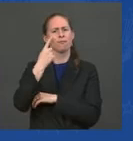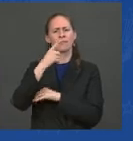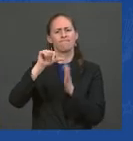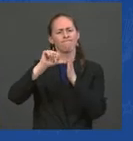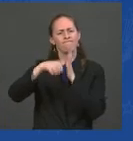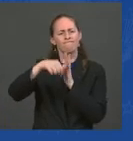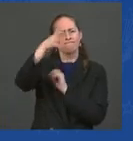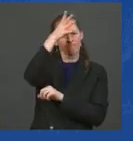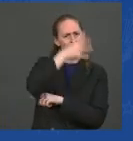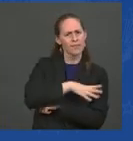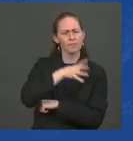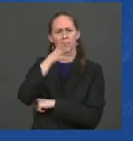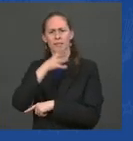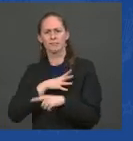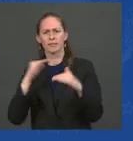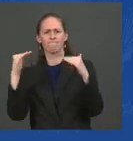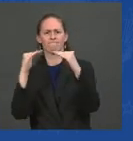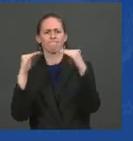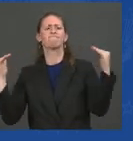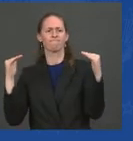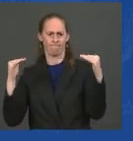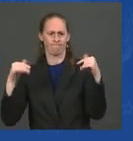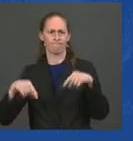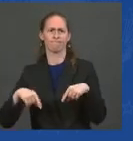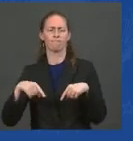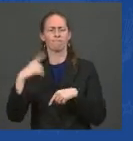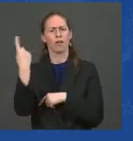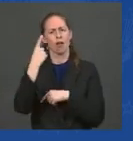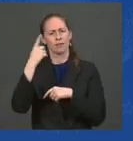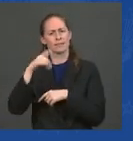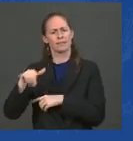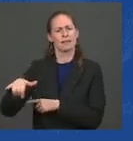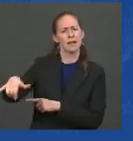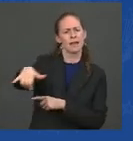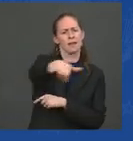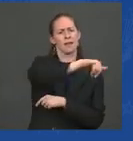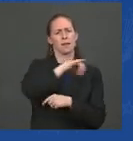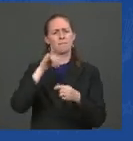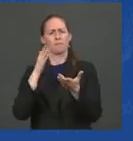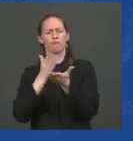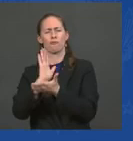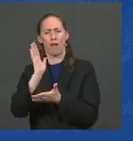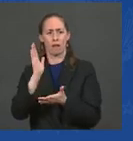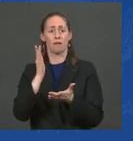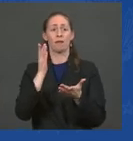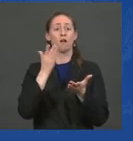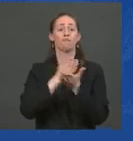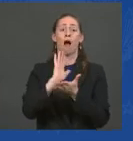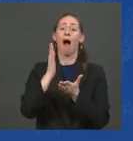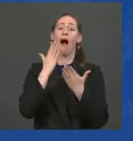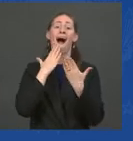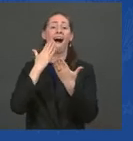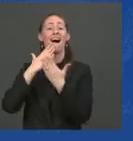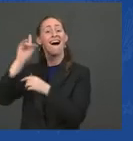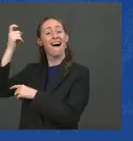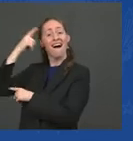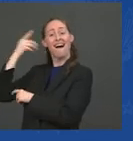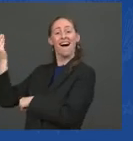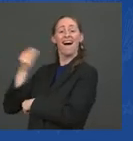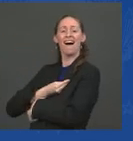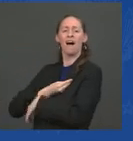by a Creator with certain inalienable rights. And those rights don't flow from the power of the government. These rights